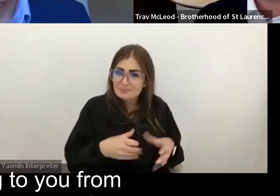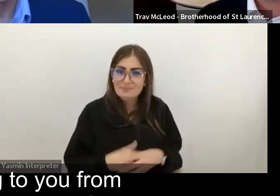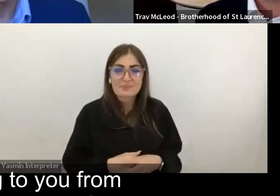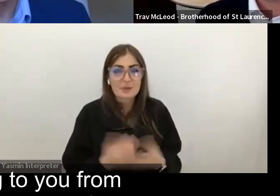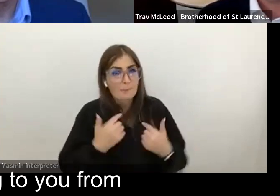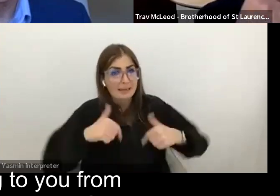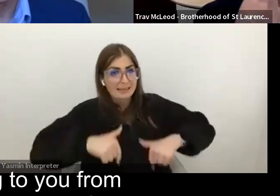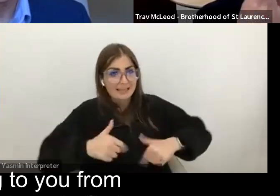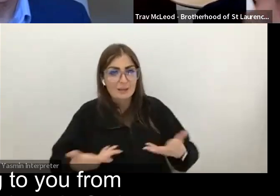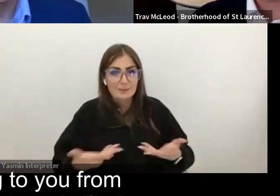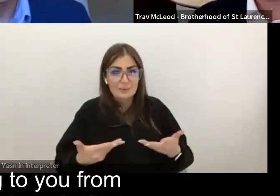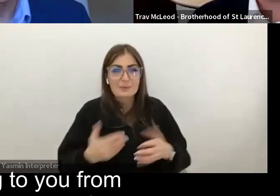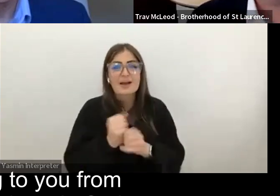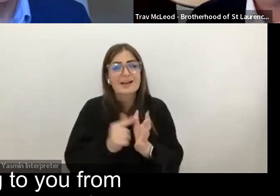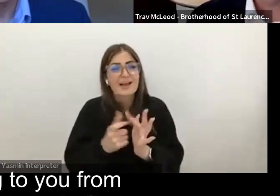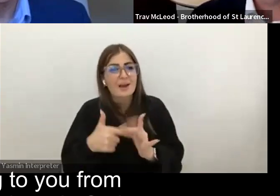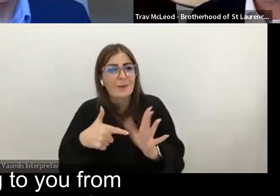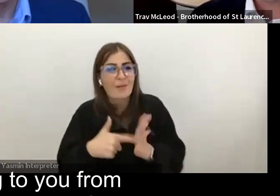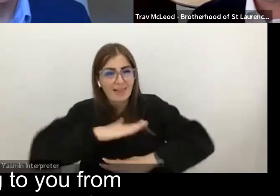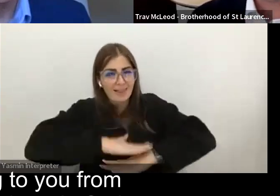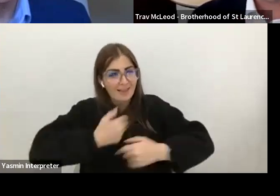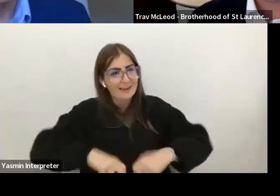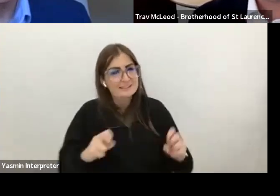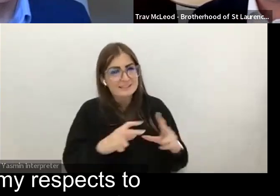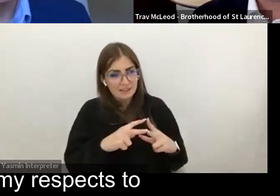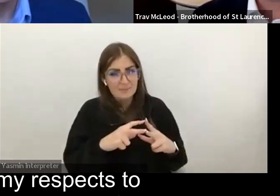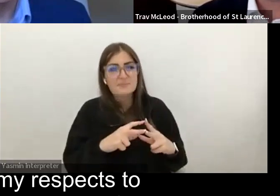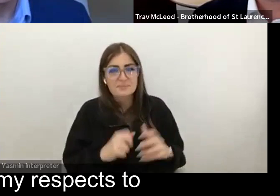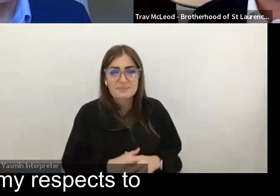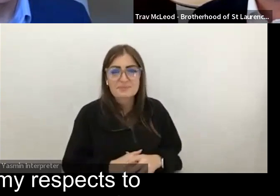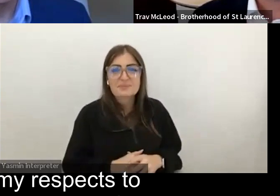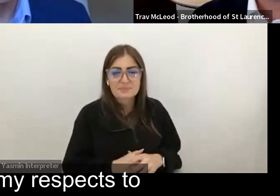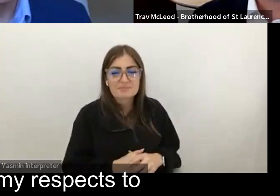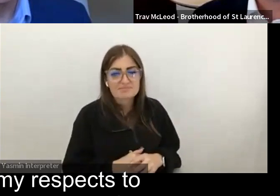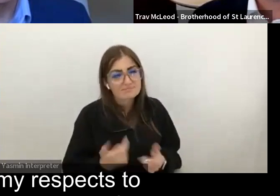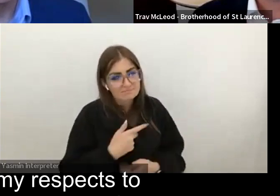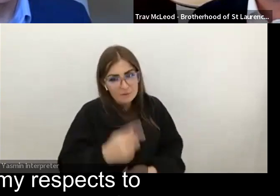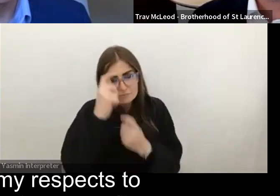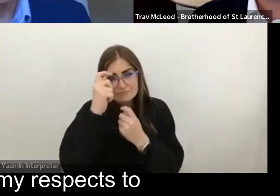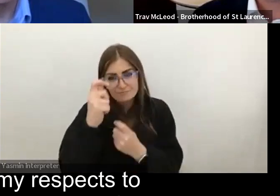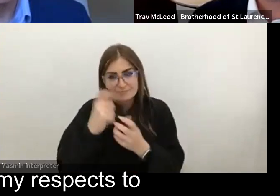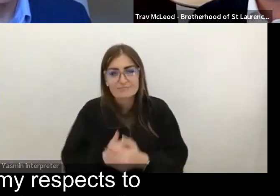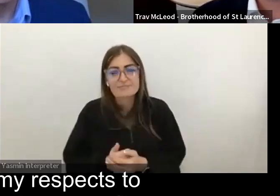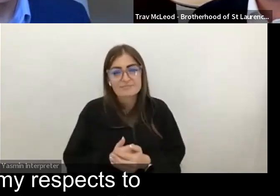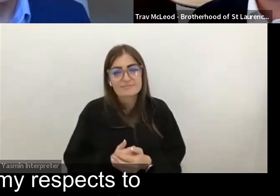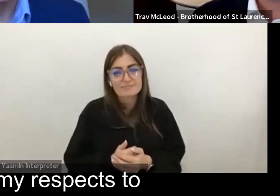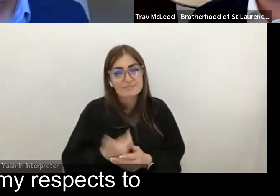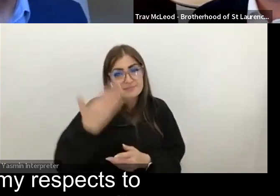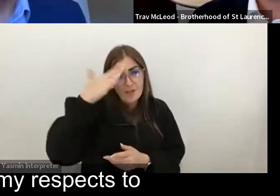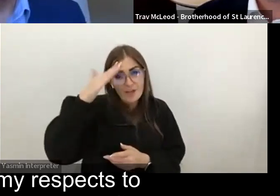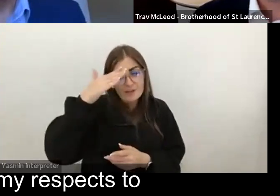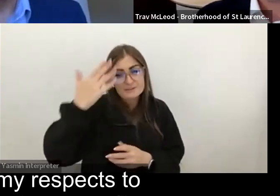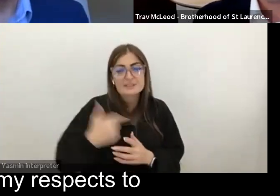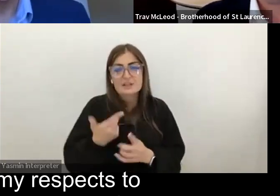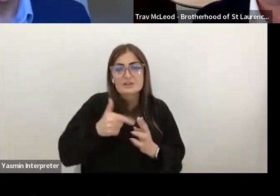to you from Gadigal country here in Sydney, and I too pay my respects to the elders